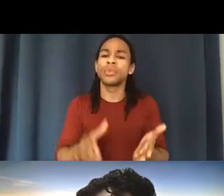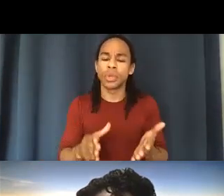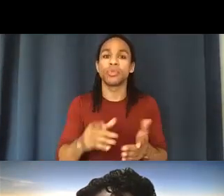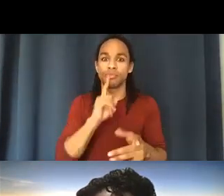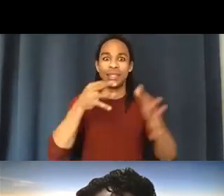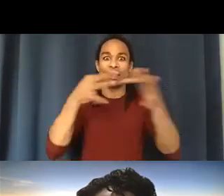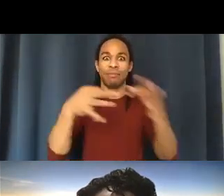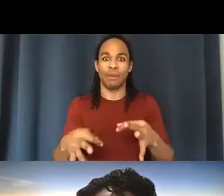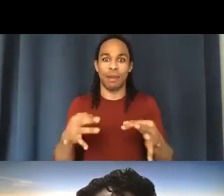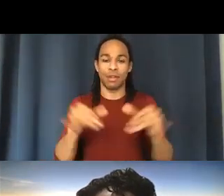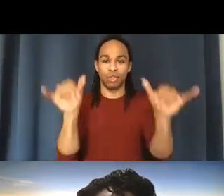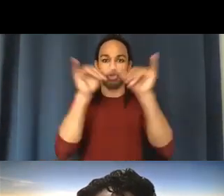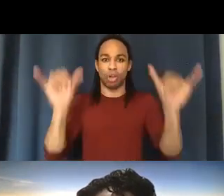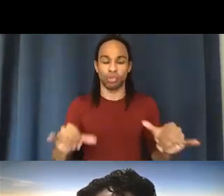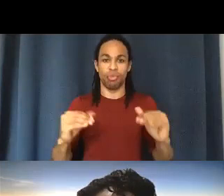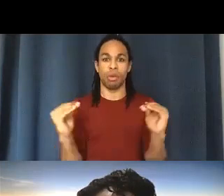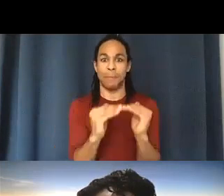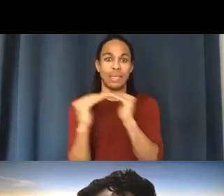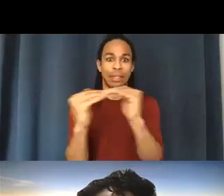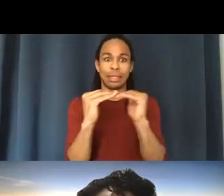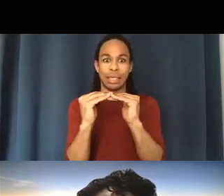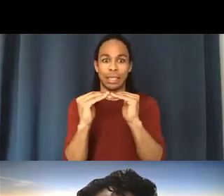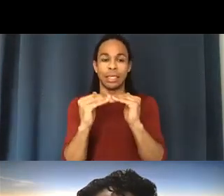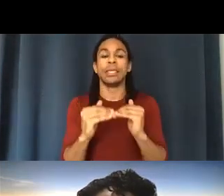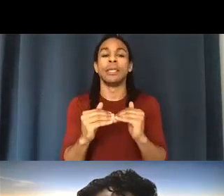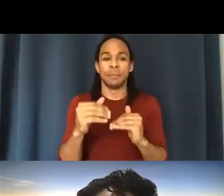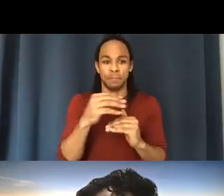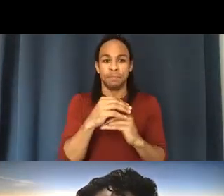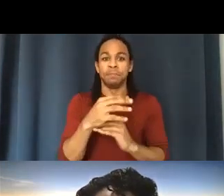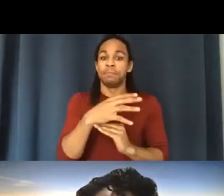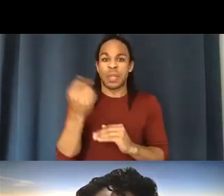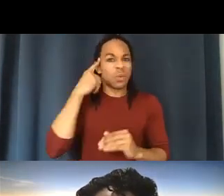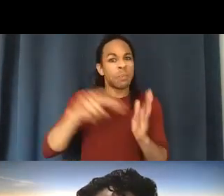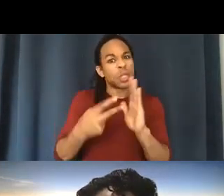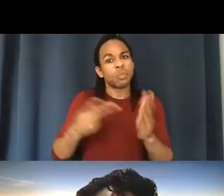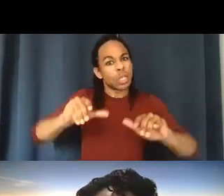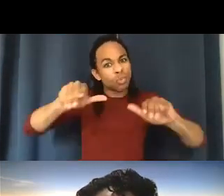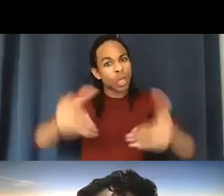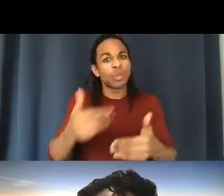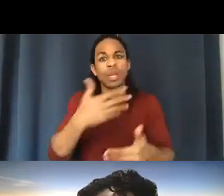health using a systems level approach. It's meant to be introductory and widely adaptable.